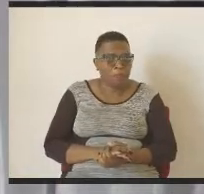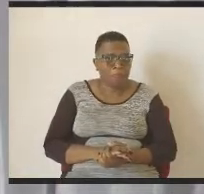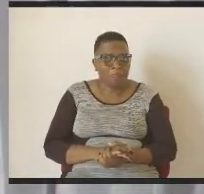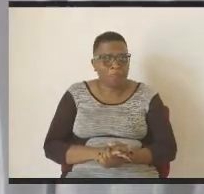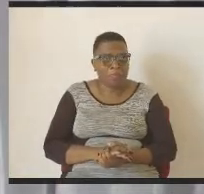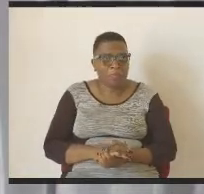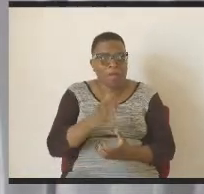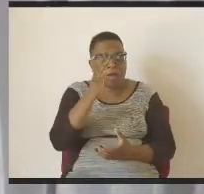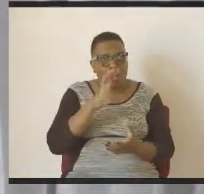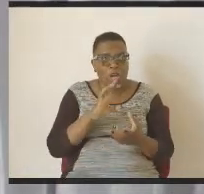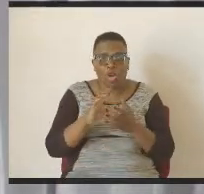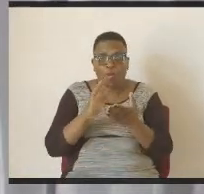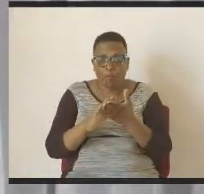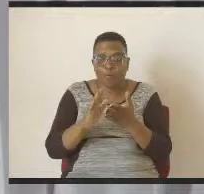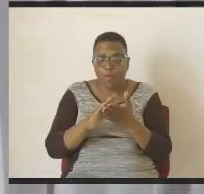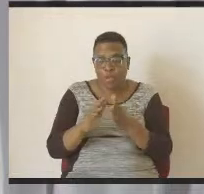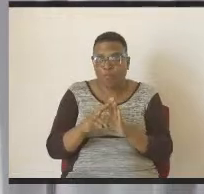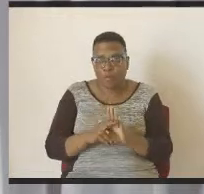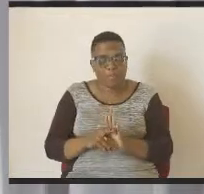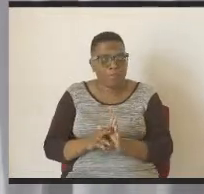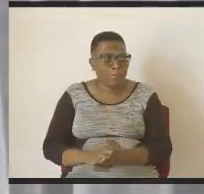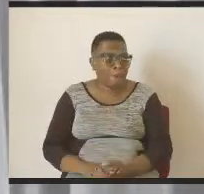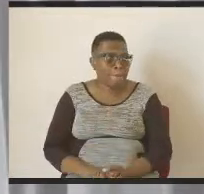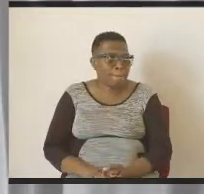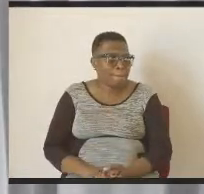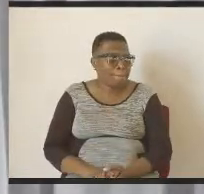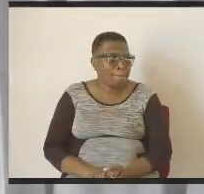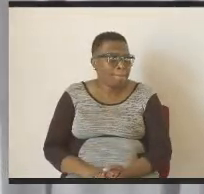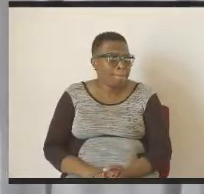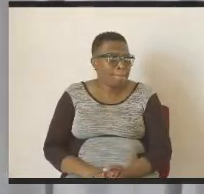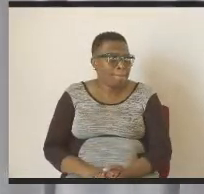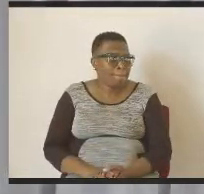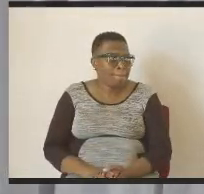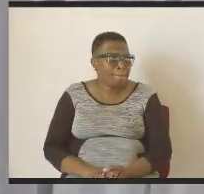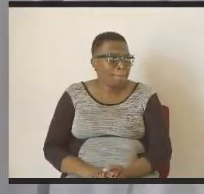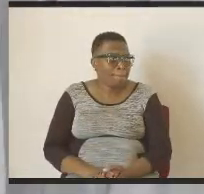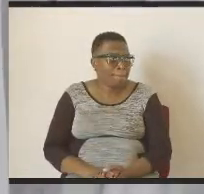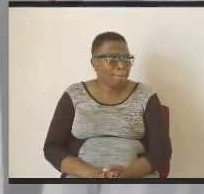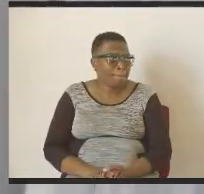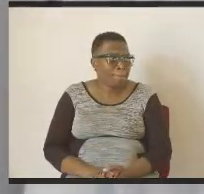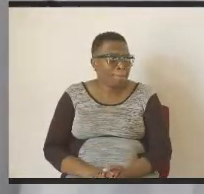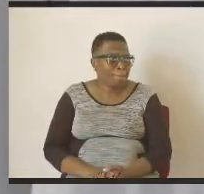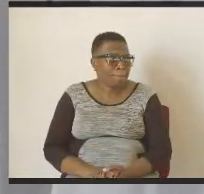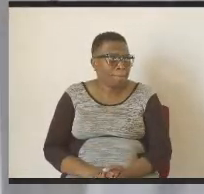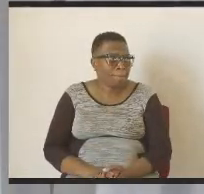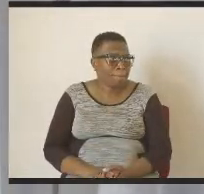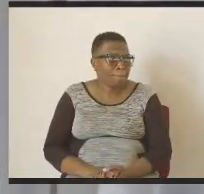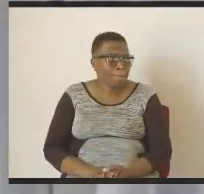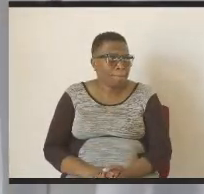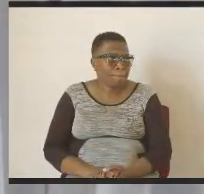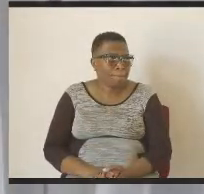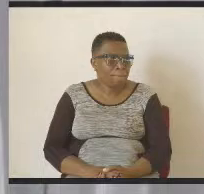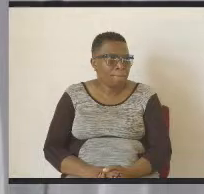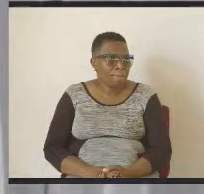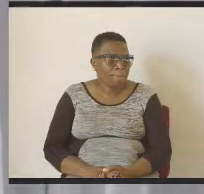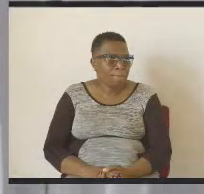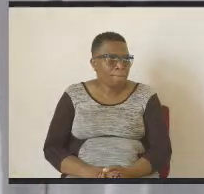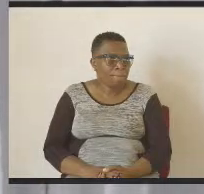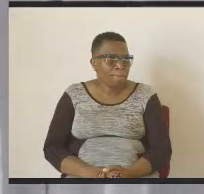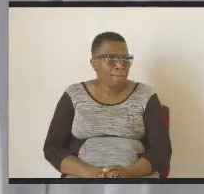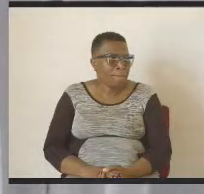God of forgiveness. Why did he go to the cross? I don't want to interrupt Pastor